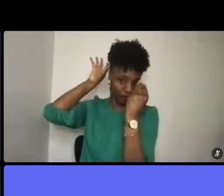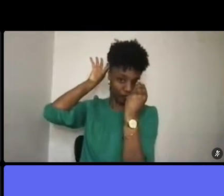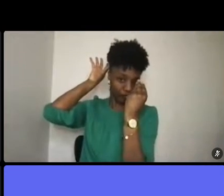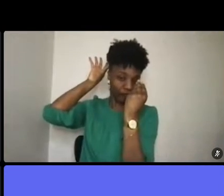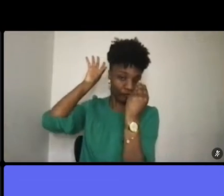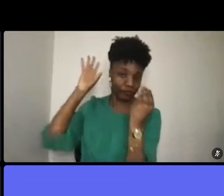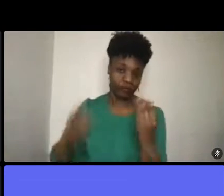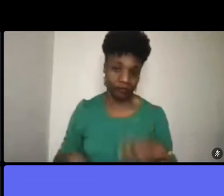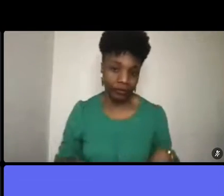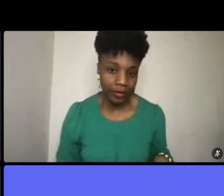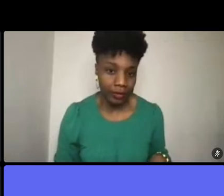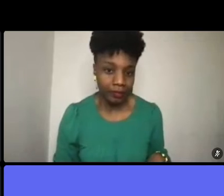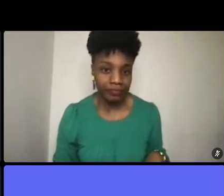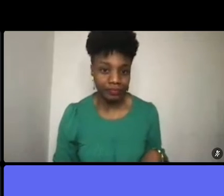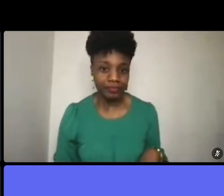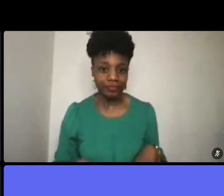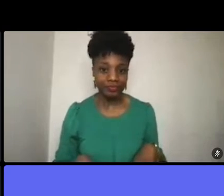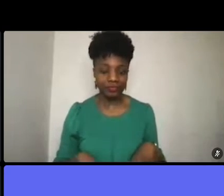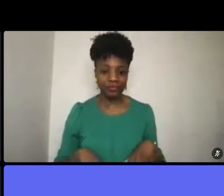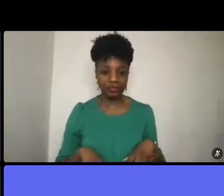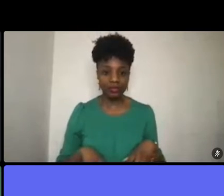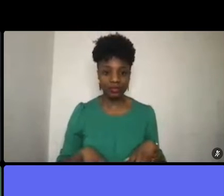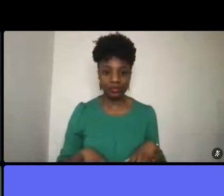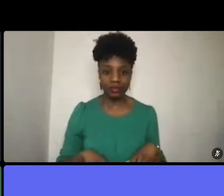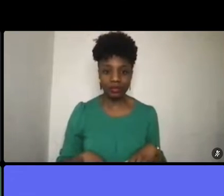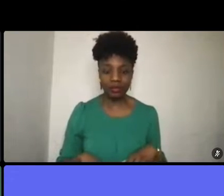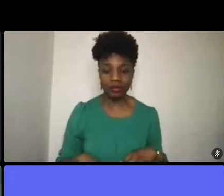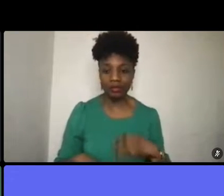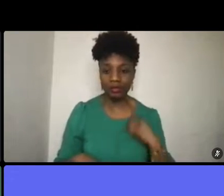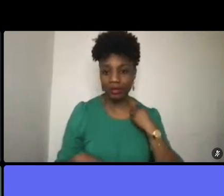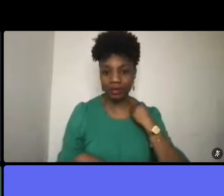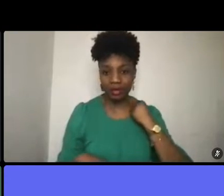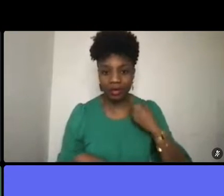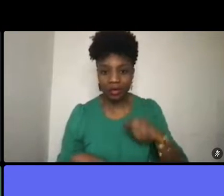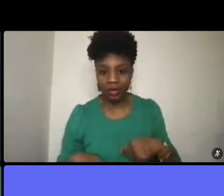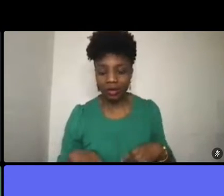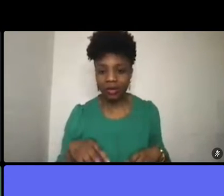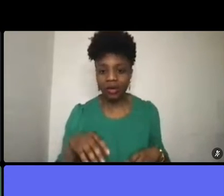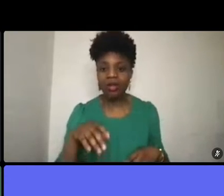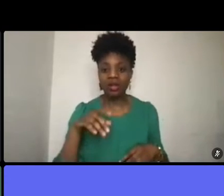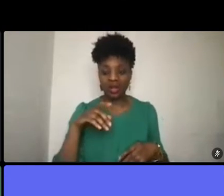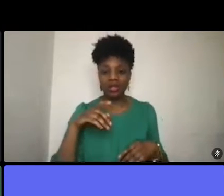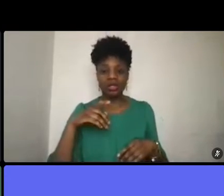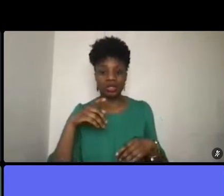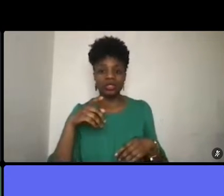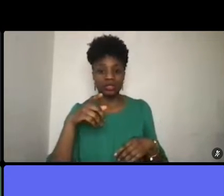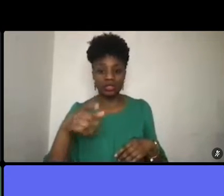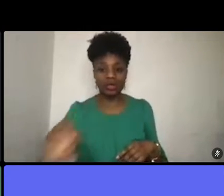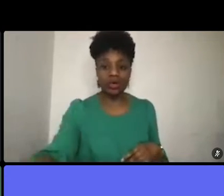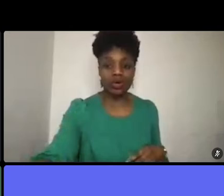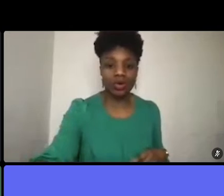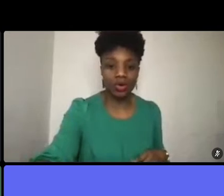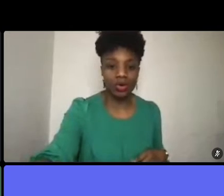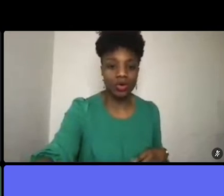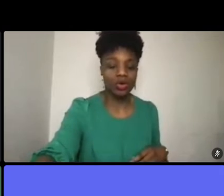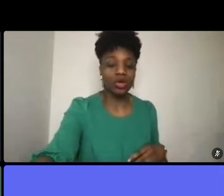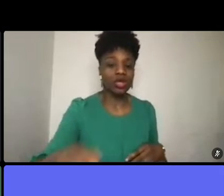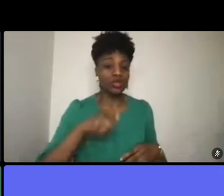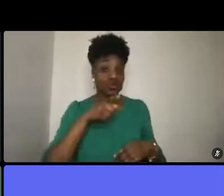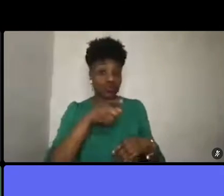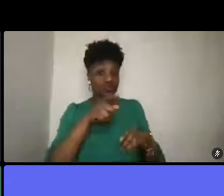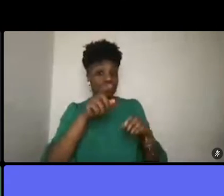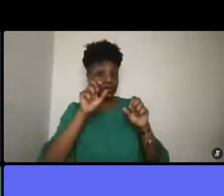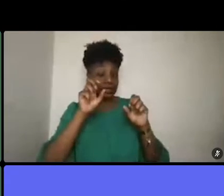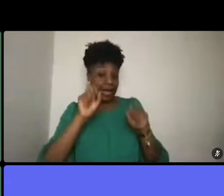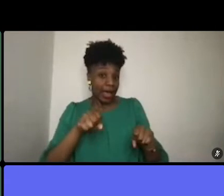just distract the security real quick. So Right. So you could very well use those types of things,